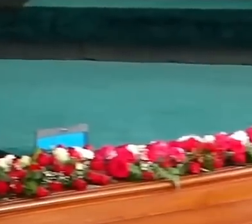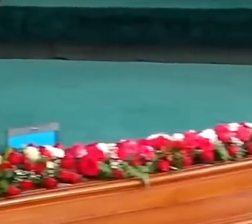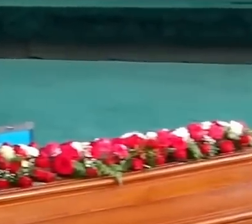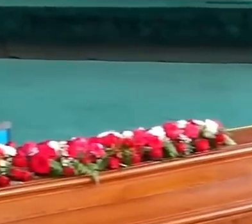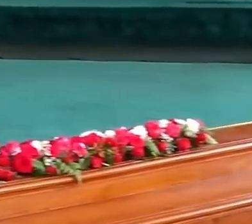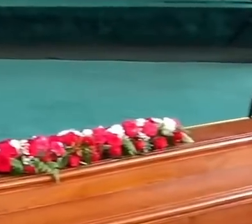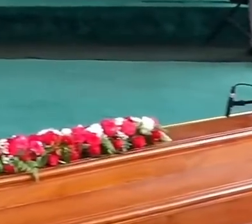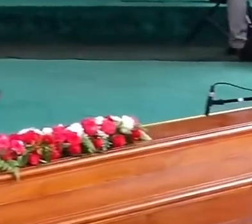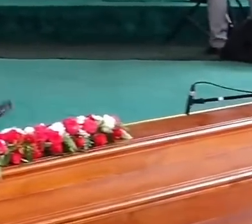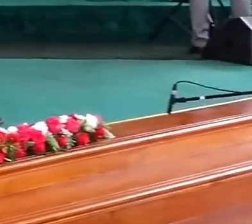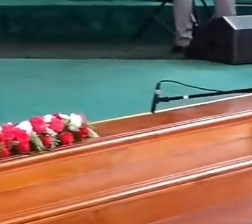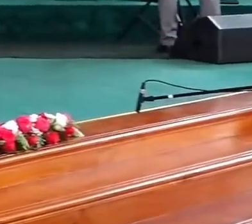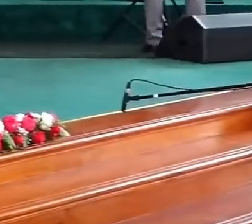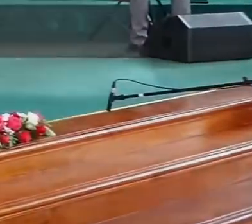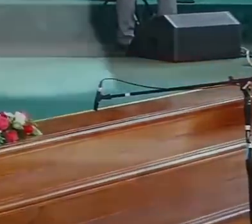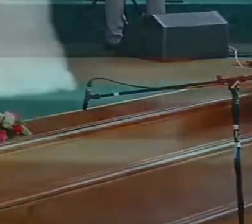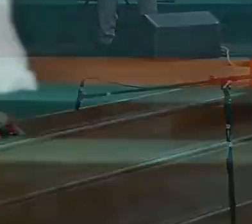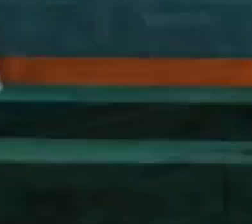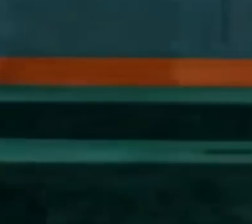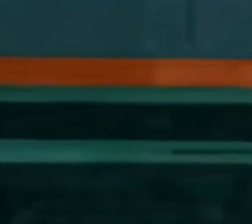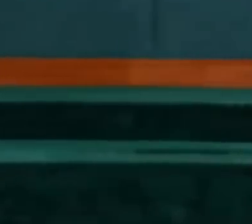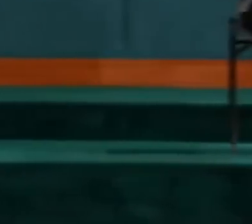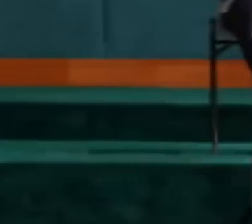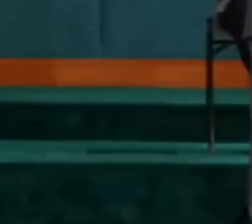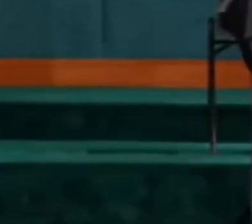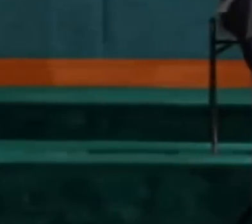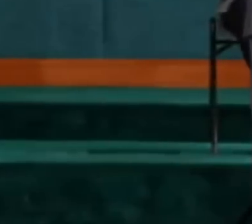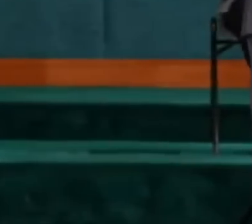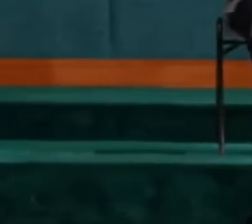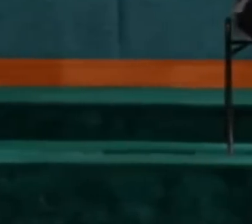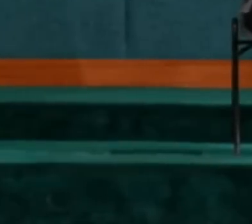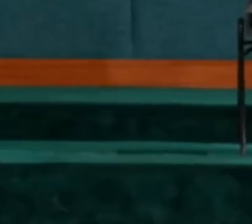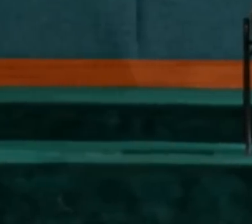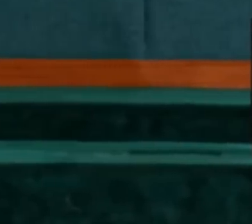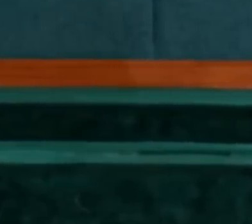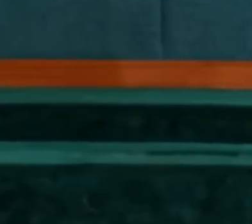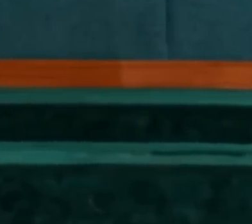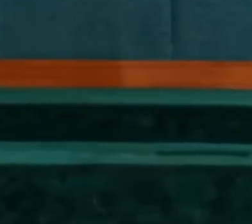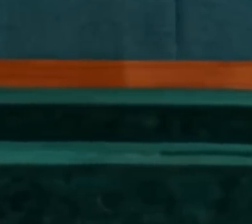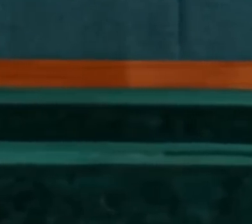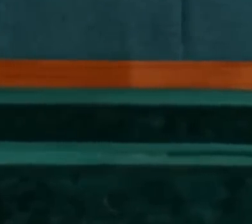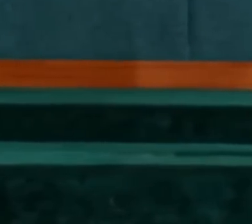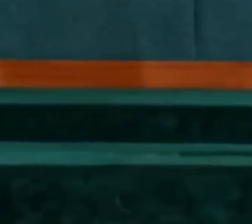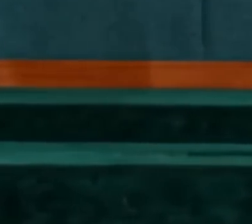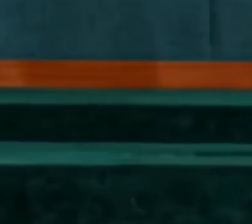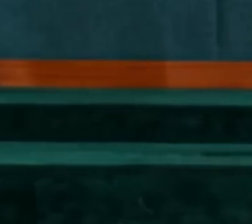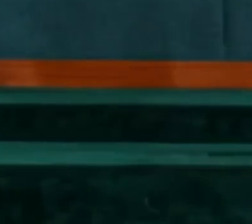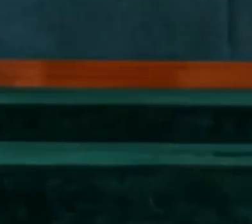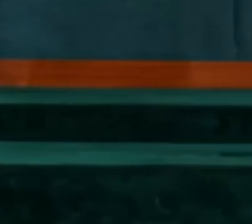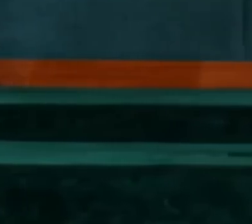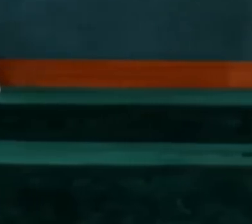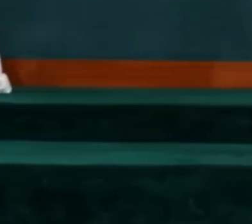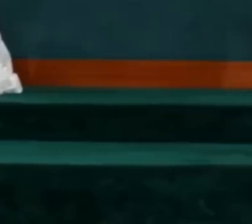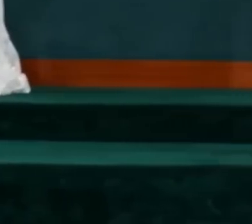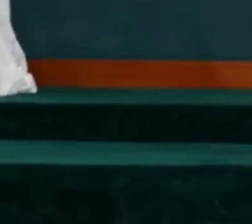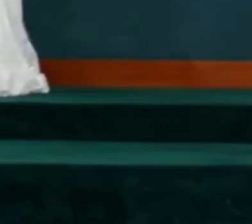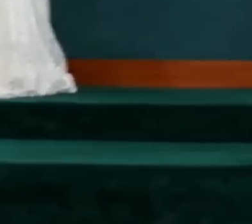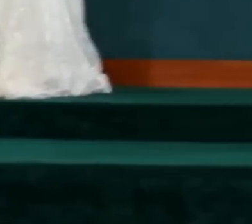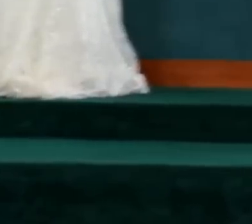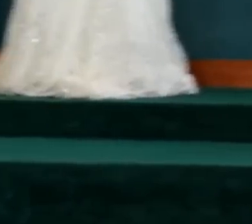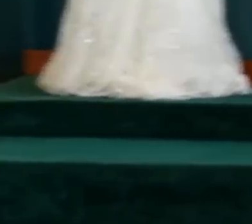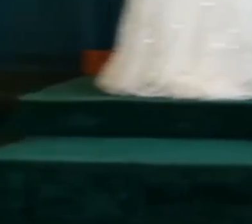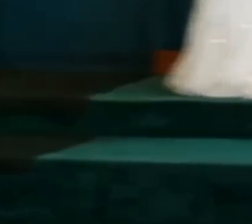that is qualified to open the seal. One single person, and is the lion of the tribe of Judah. Who you think that is?